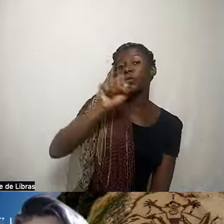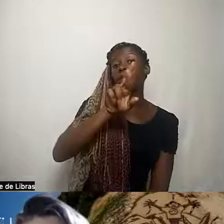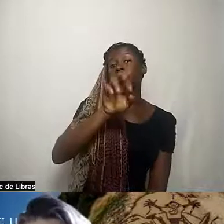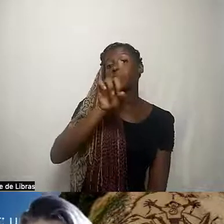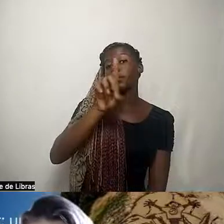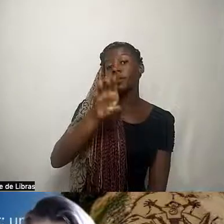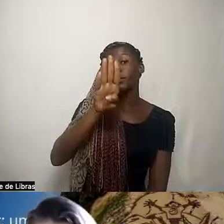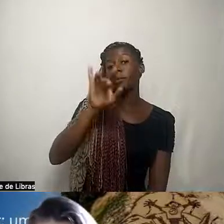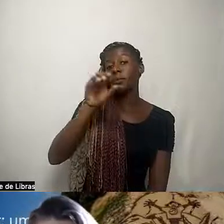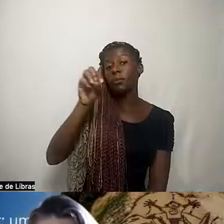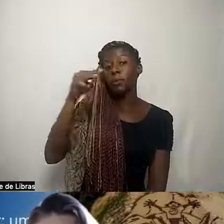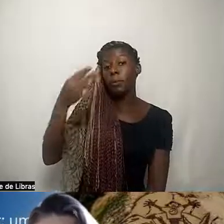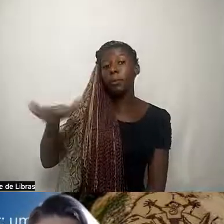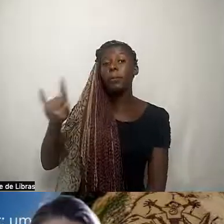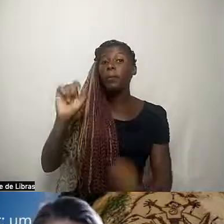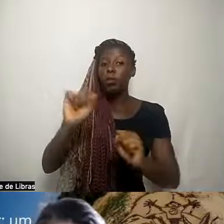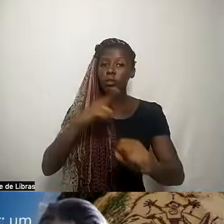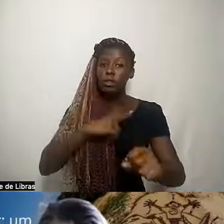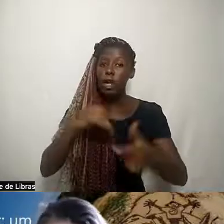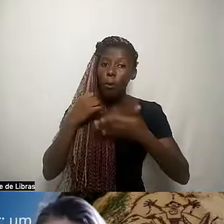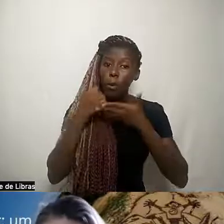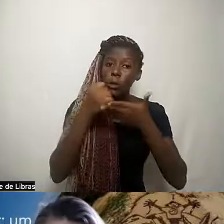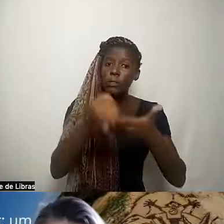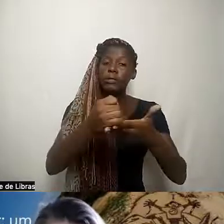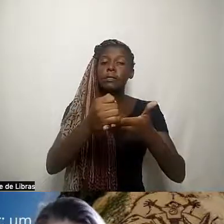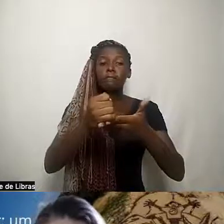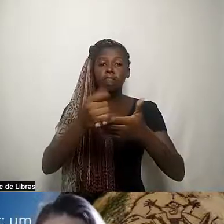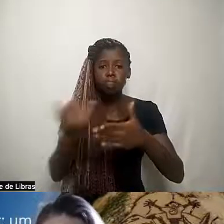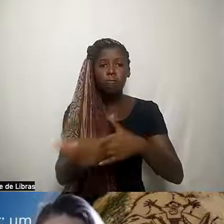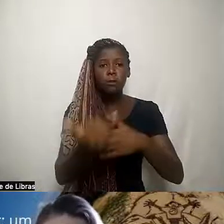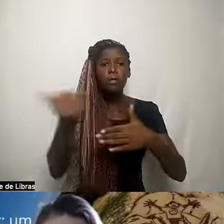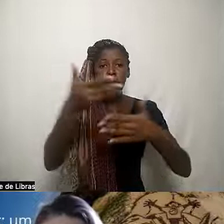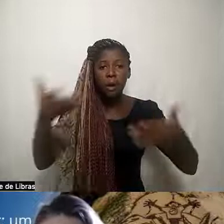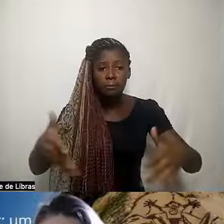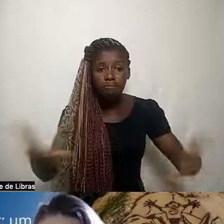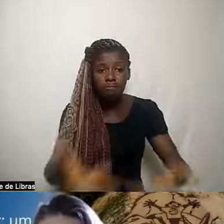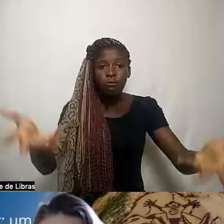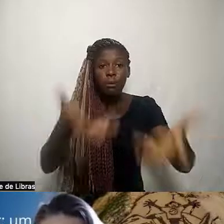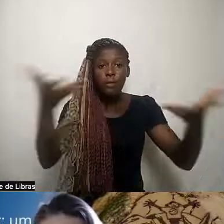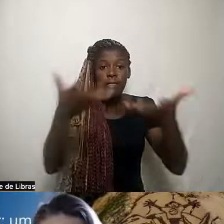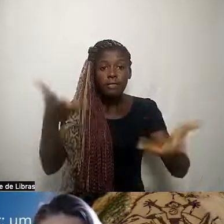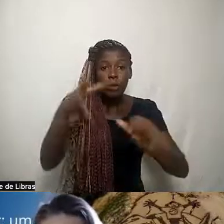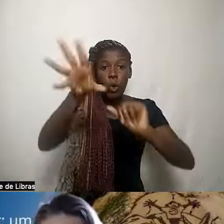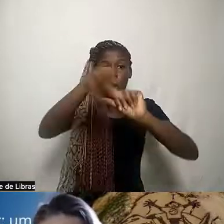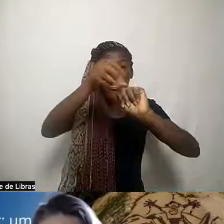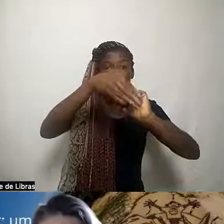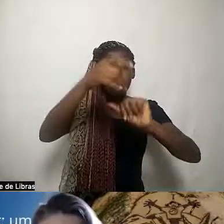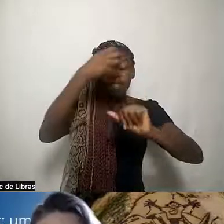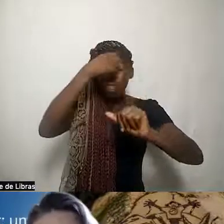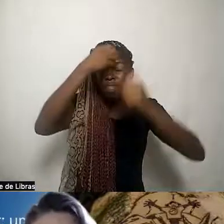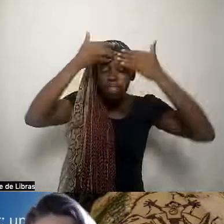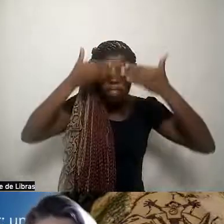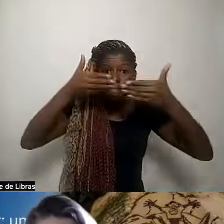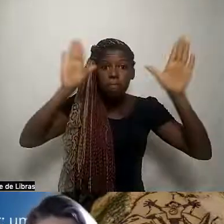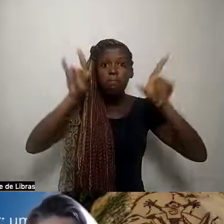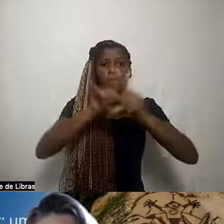The Biomar Network should bring relevant contributions to the increasing of